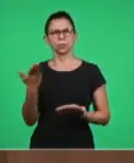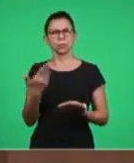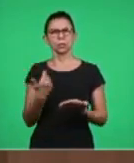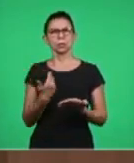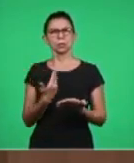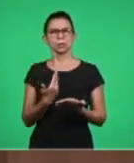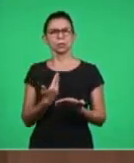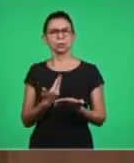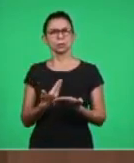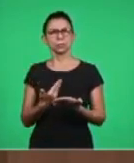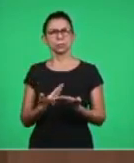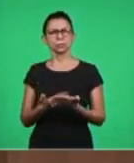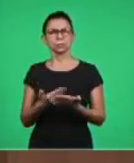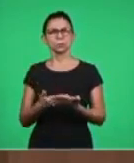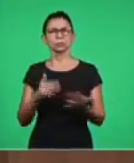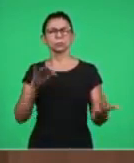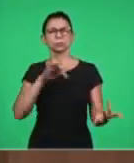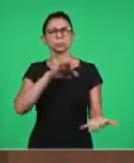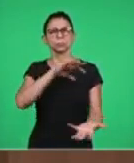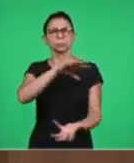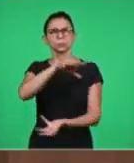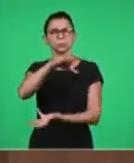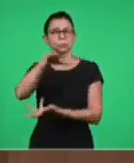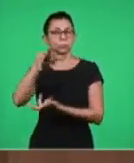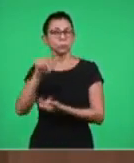many throughout the world.